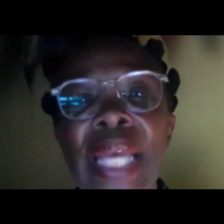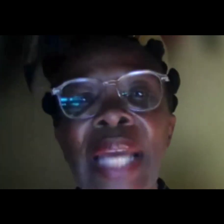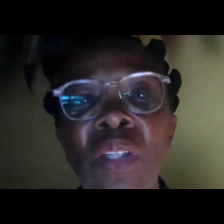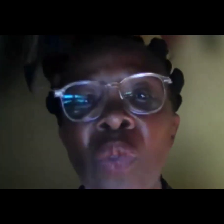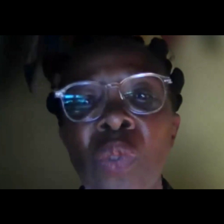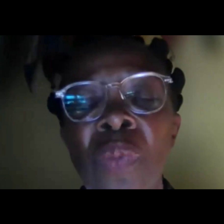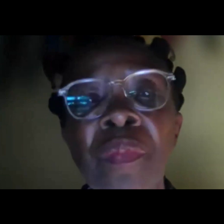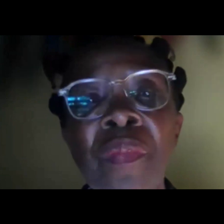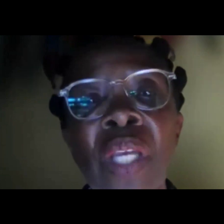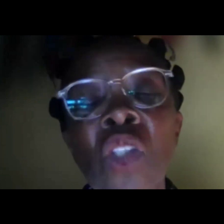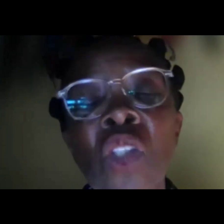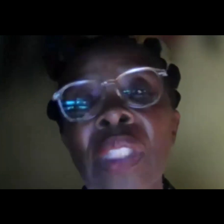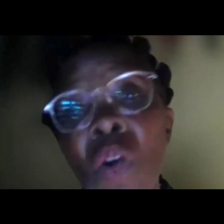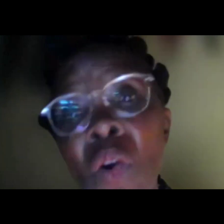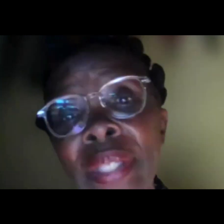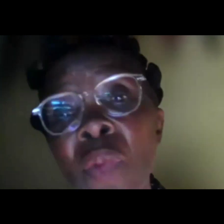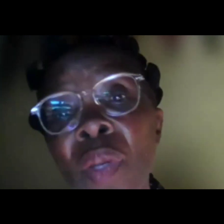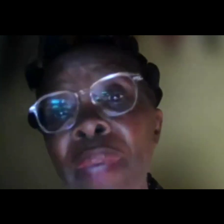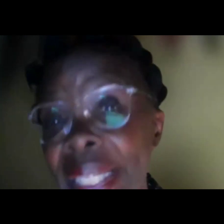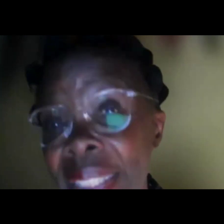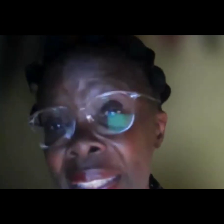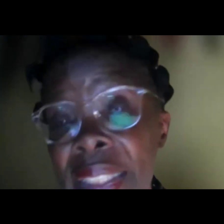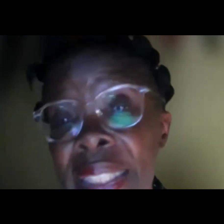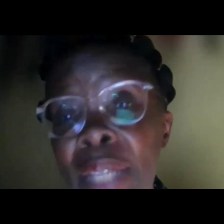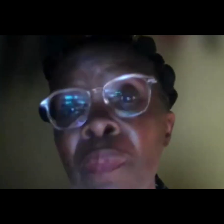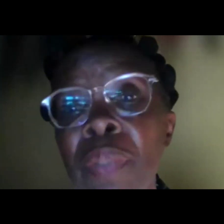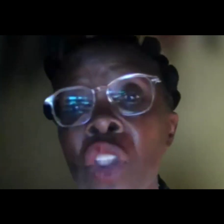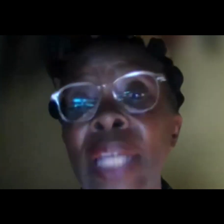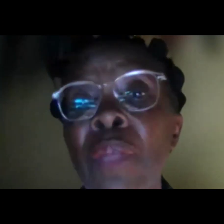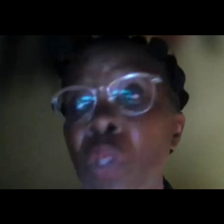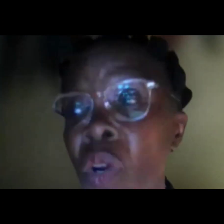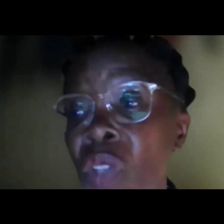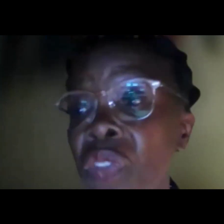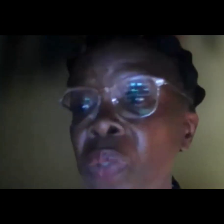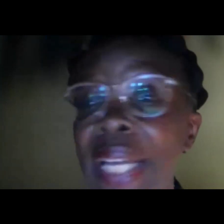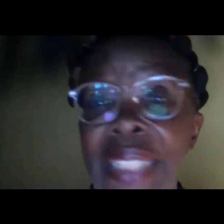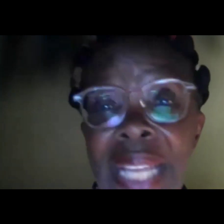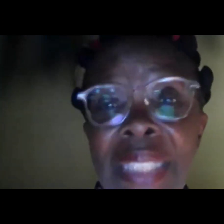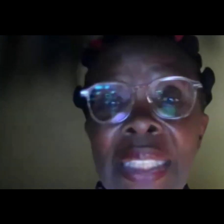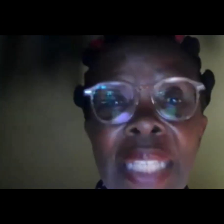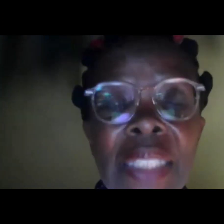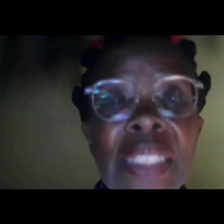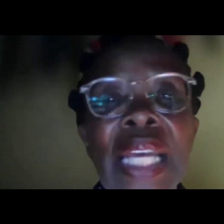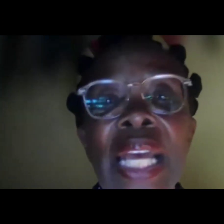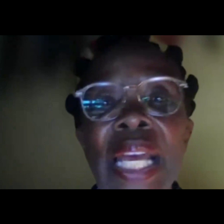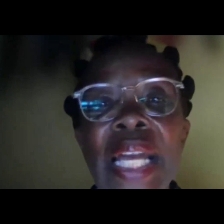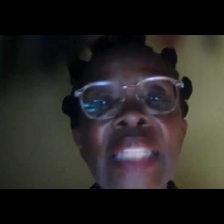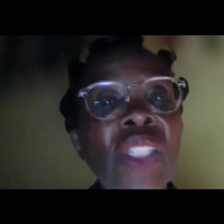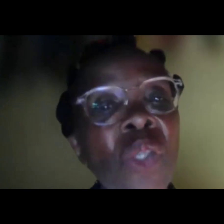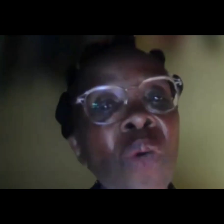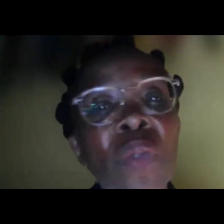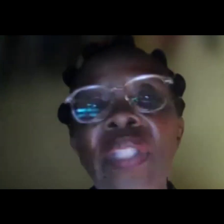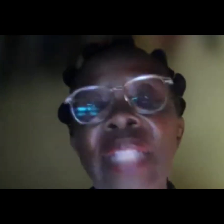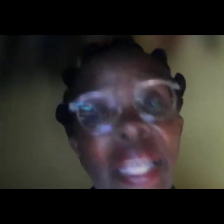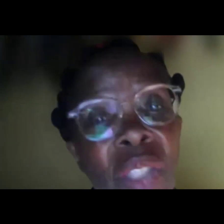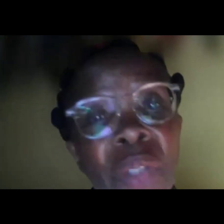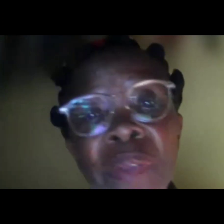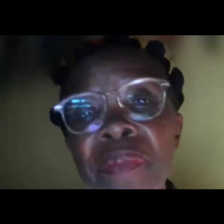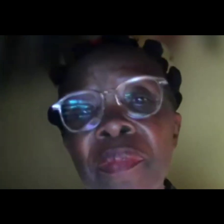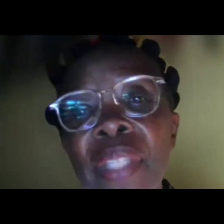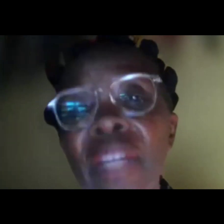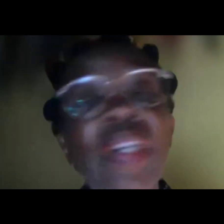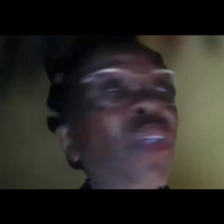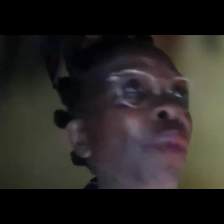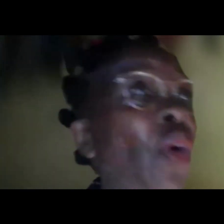to be and go to. So the recording will be edited and will be shared with all of you at a later date. And so thank